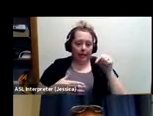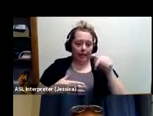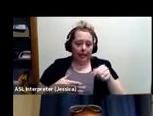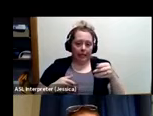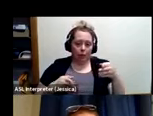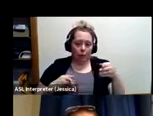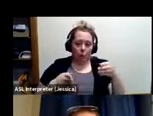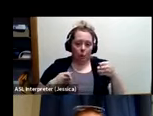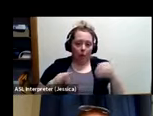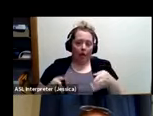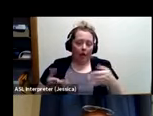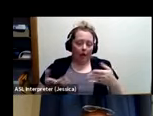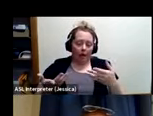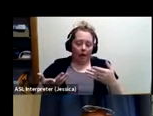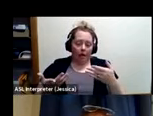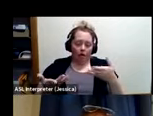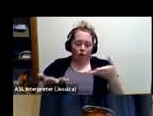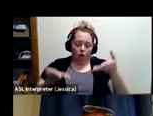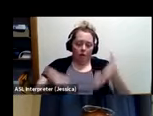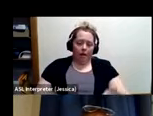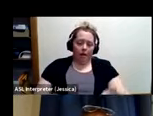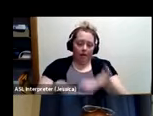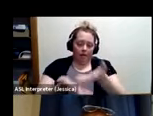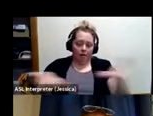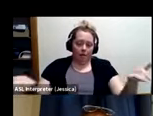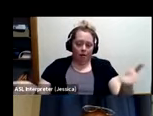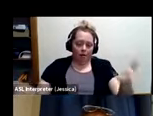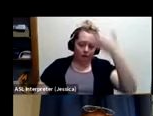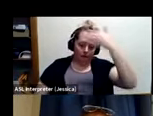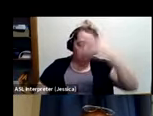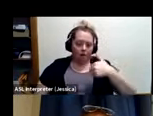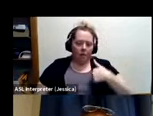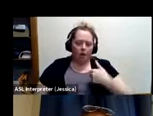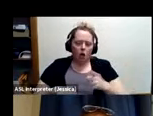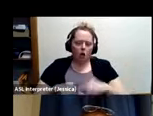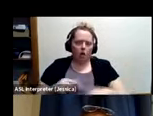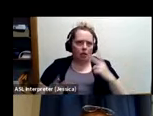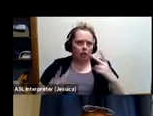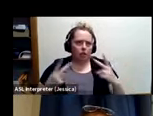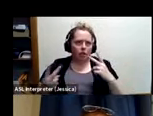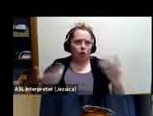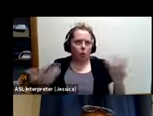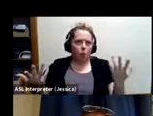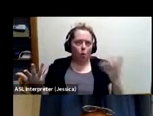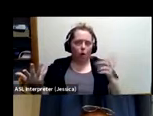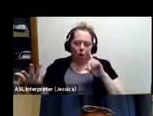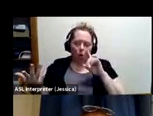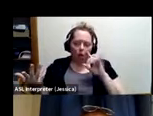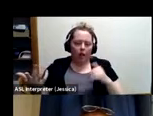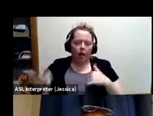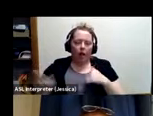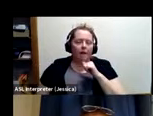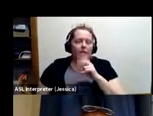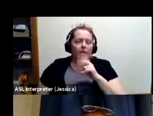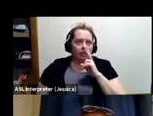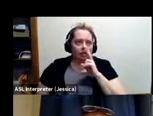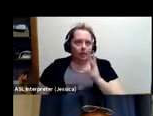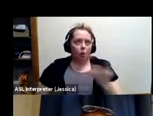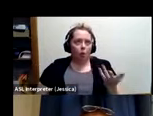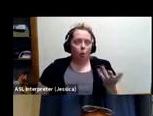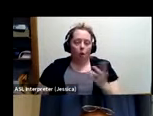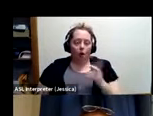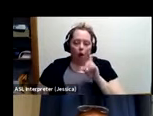And before me, not being able to see what that looks like. I mean, I haven't seen what that looks like. So I'm